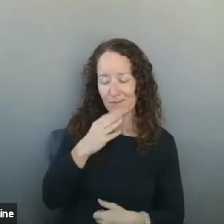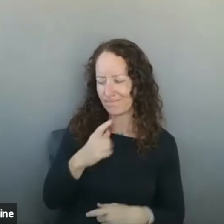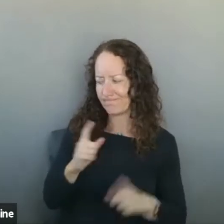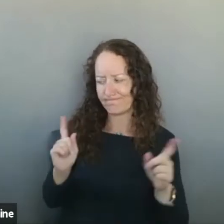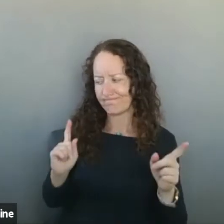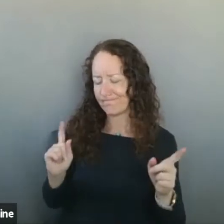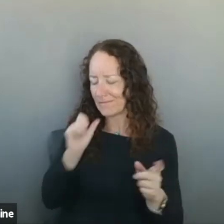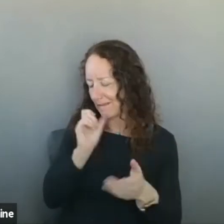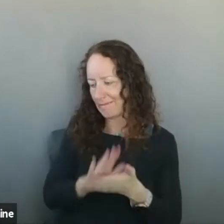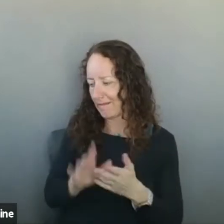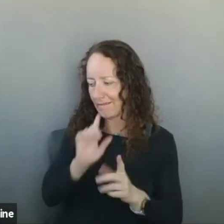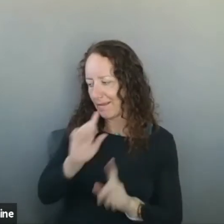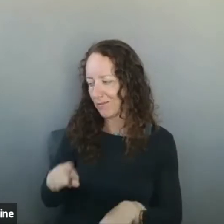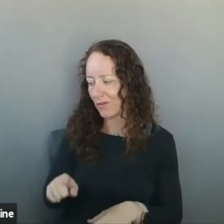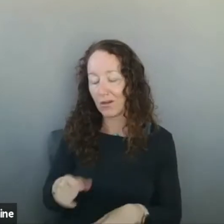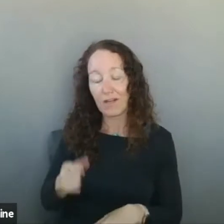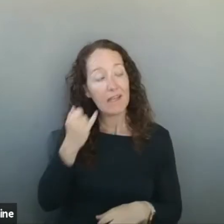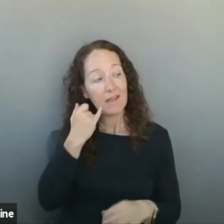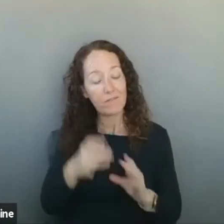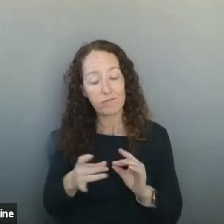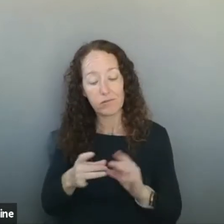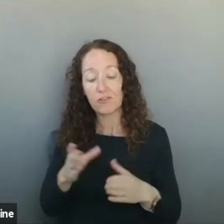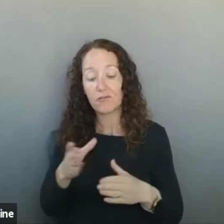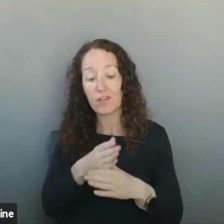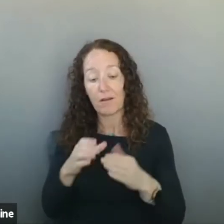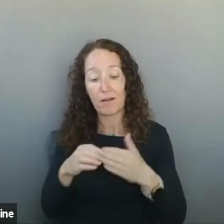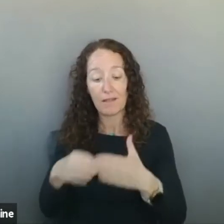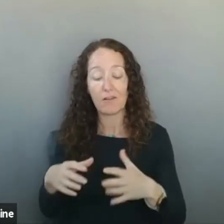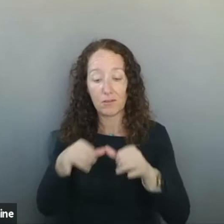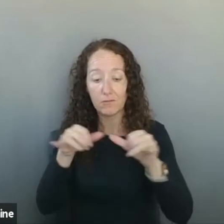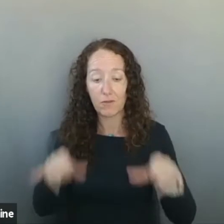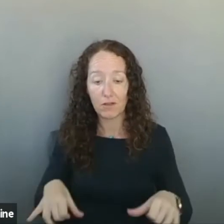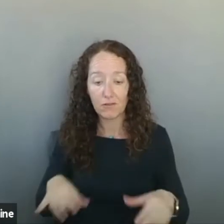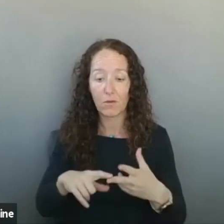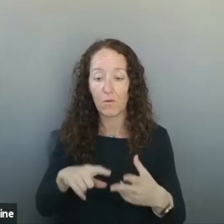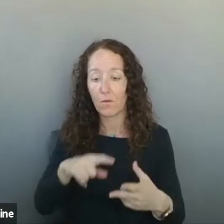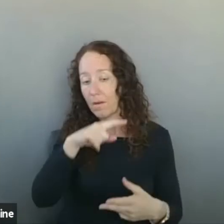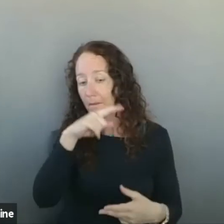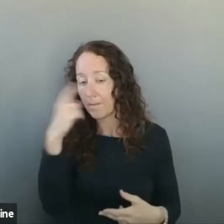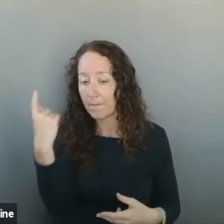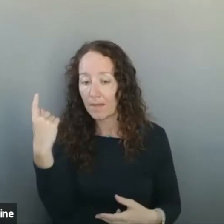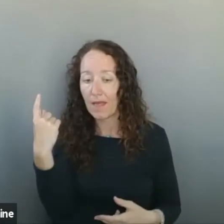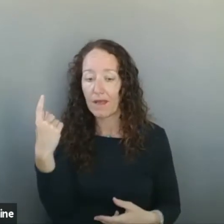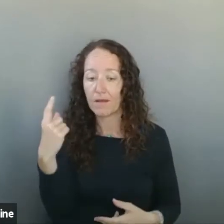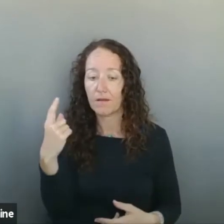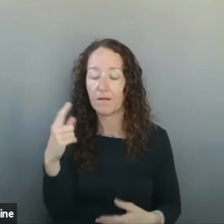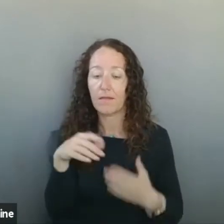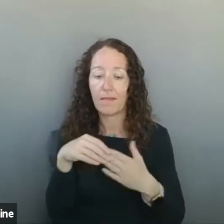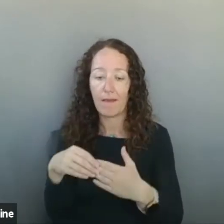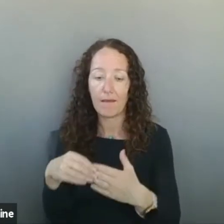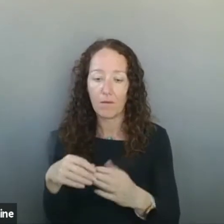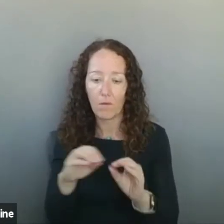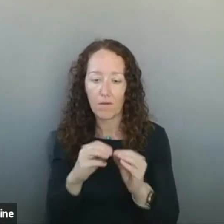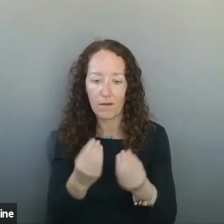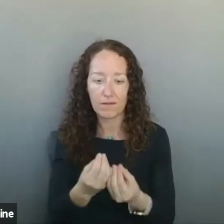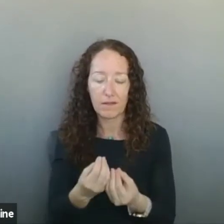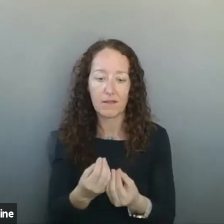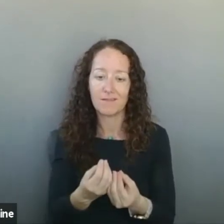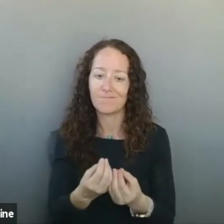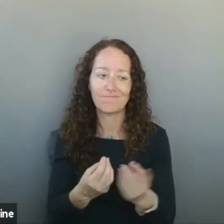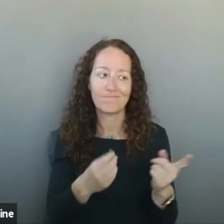shared leadership structure and you're a Black-led organization. Philanthropy does not respond kindly when you say things like